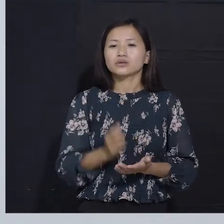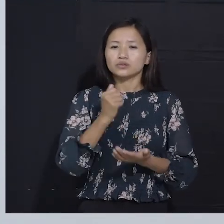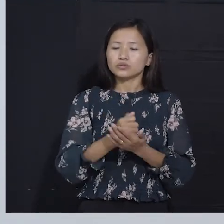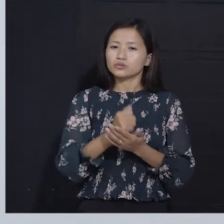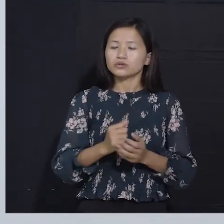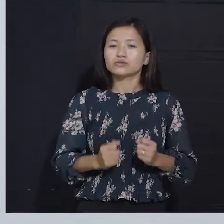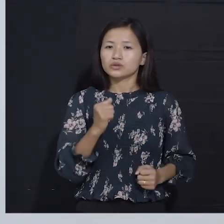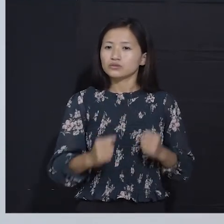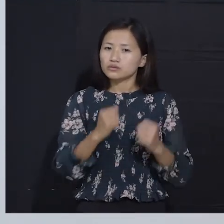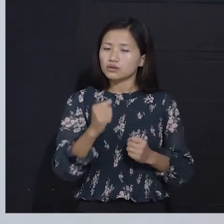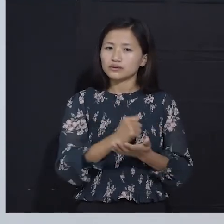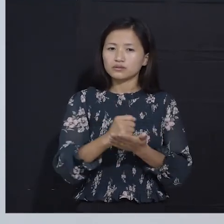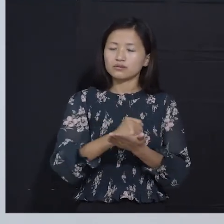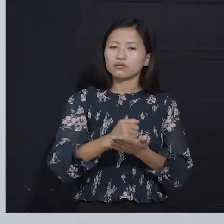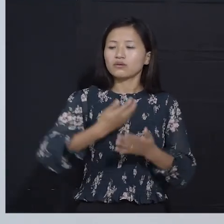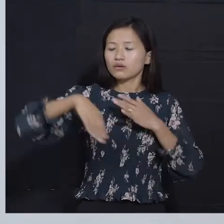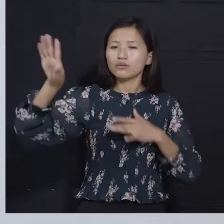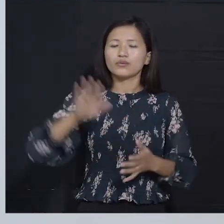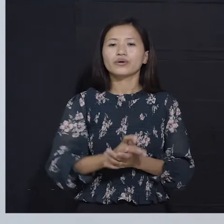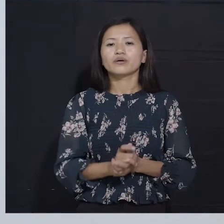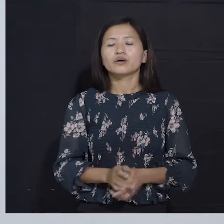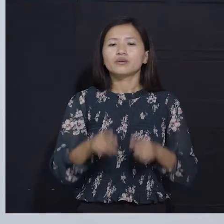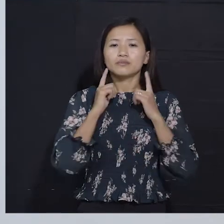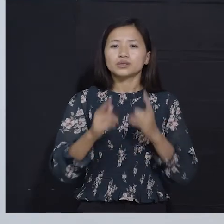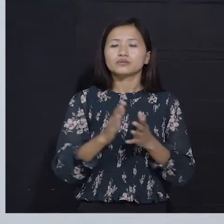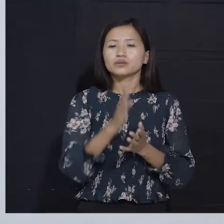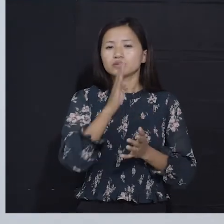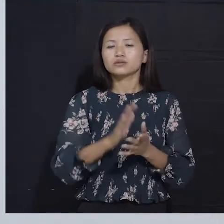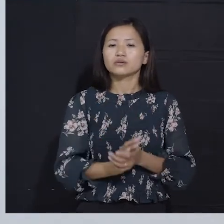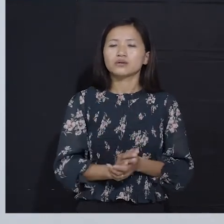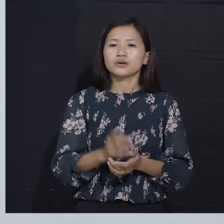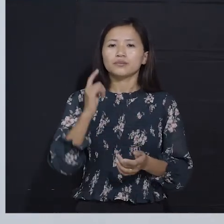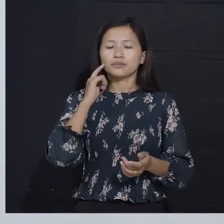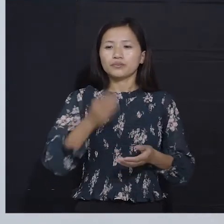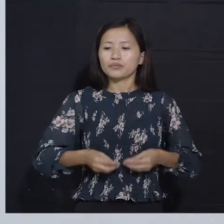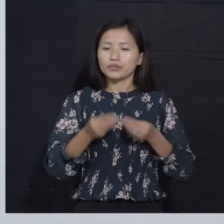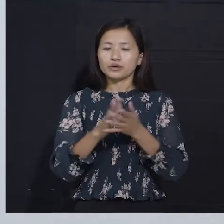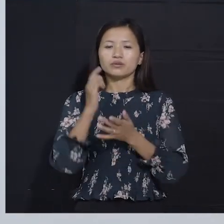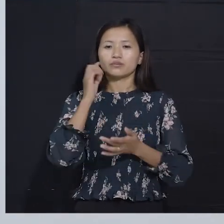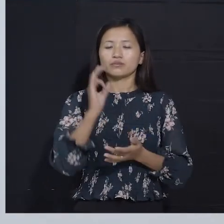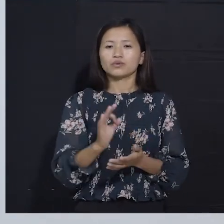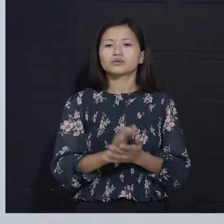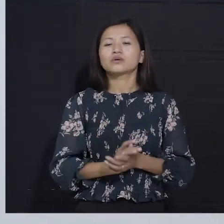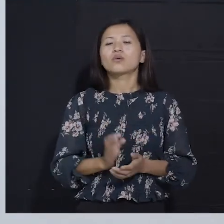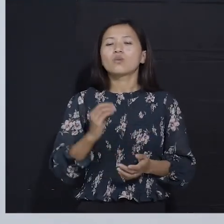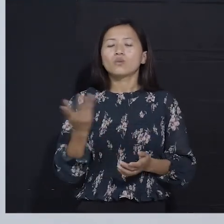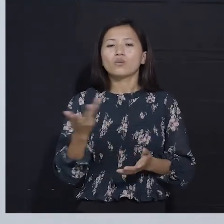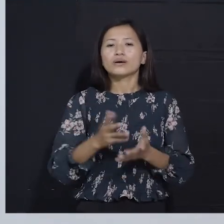away, and who knows, his life would have ended there. But because he paid importance to what his elders told